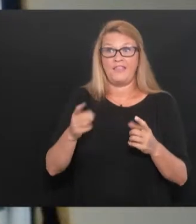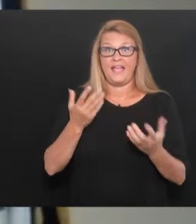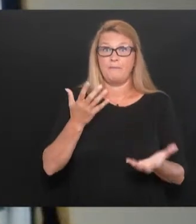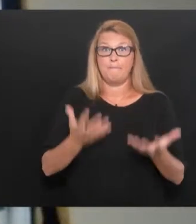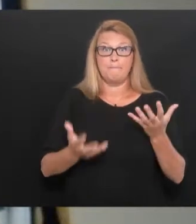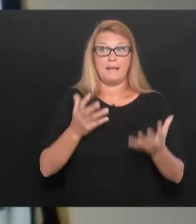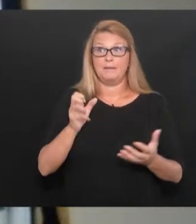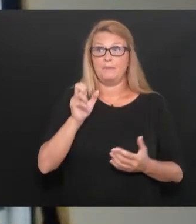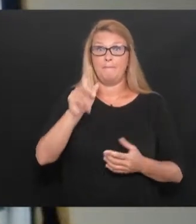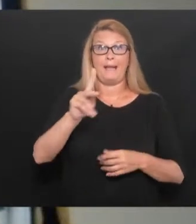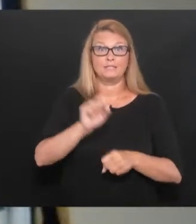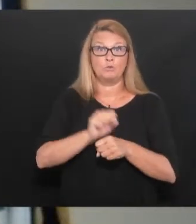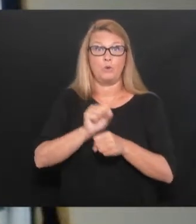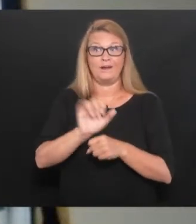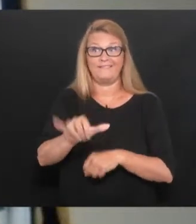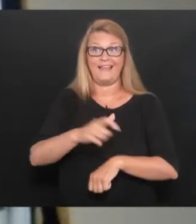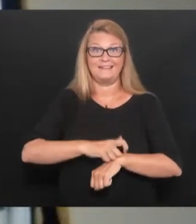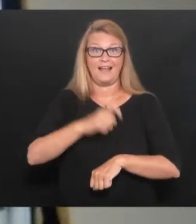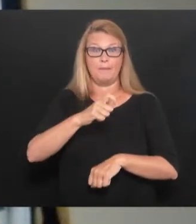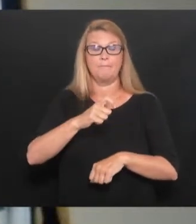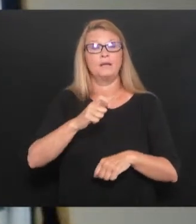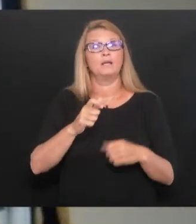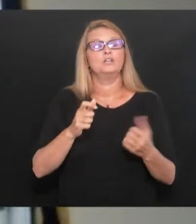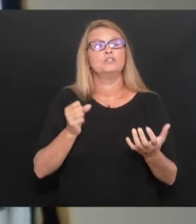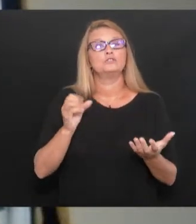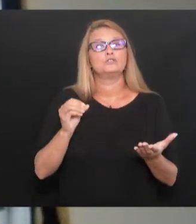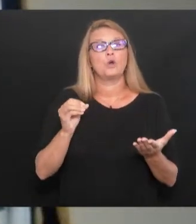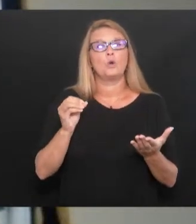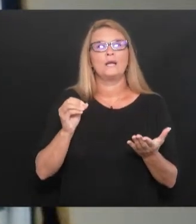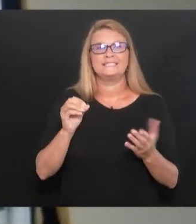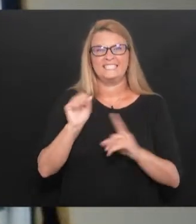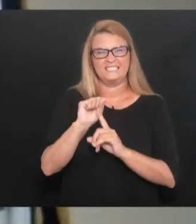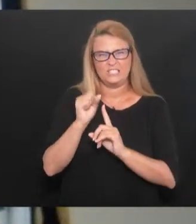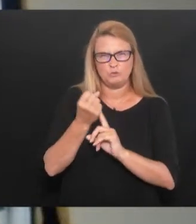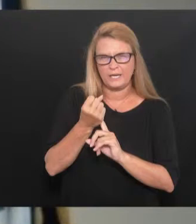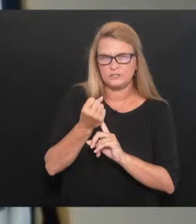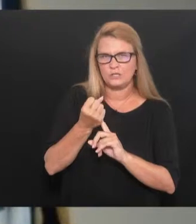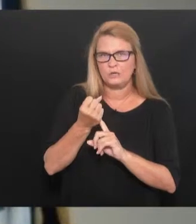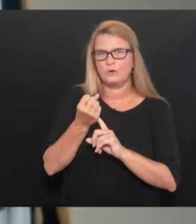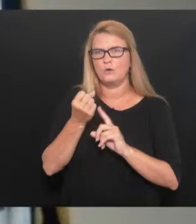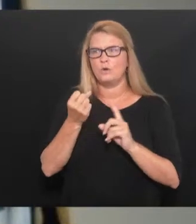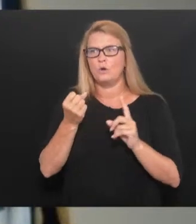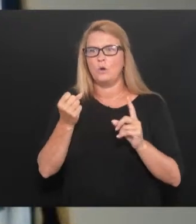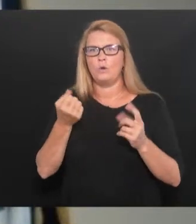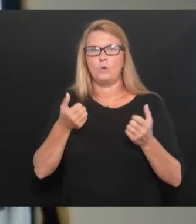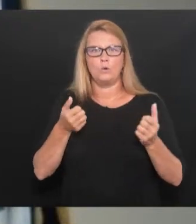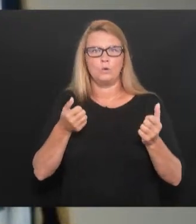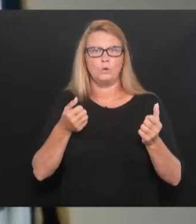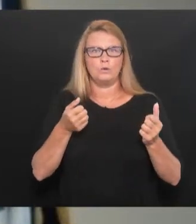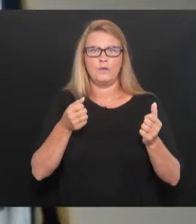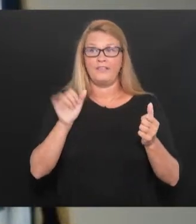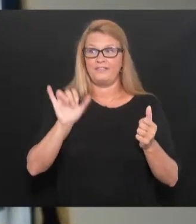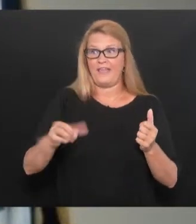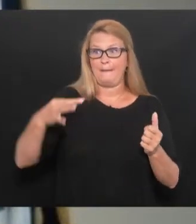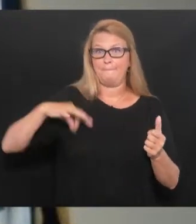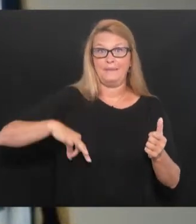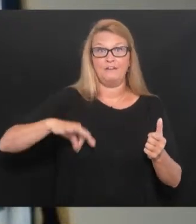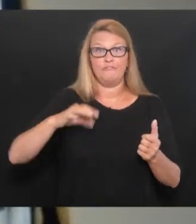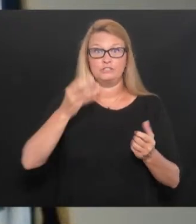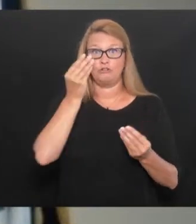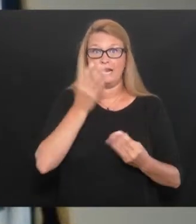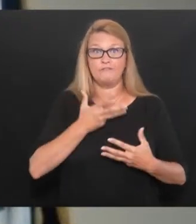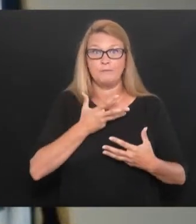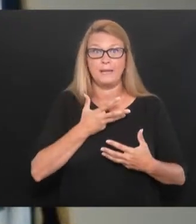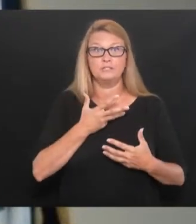back at work at that point. So this is a situation where we're looking at this information. It's very beneficial to us to